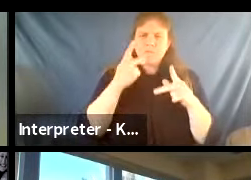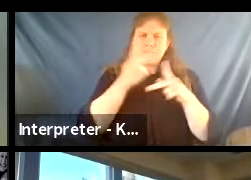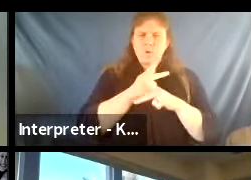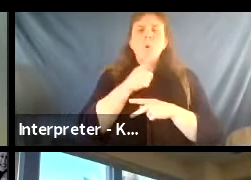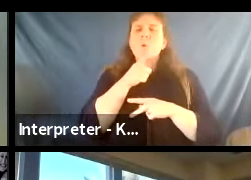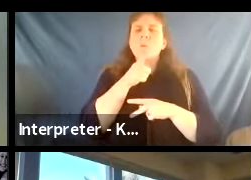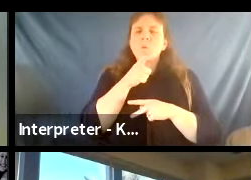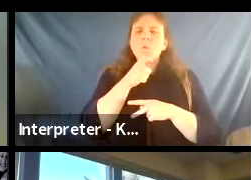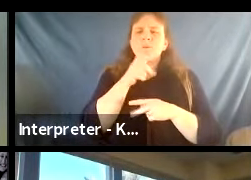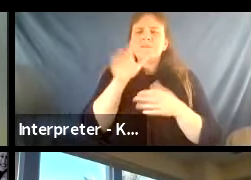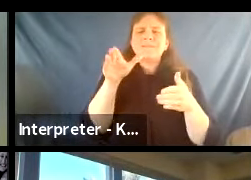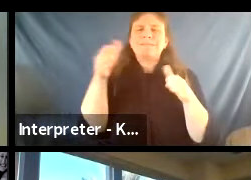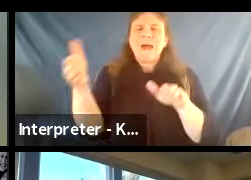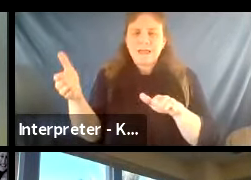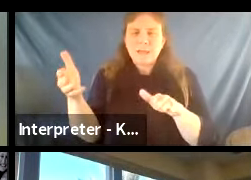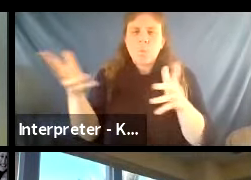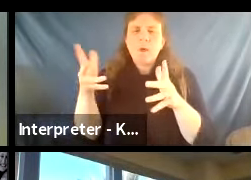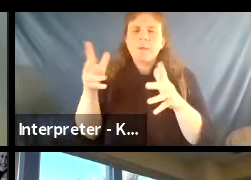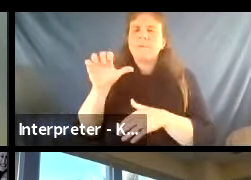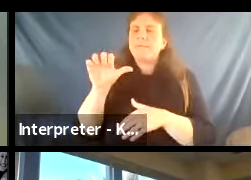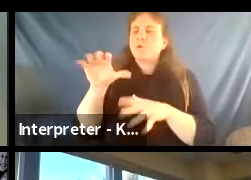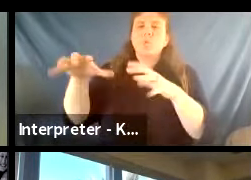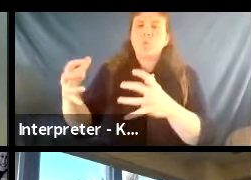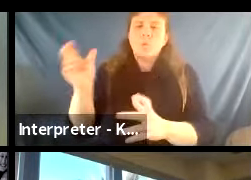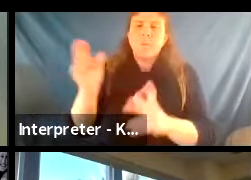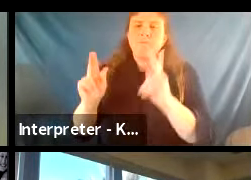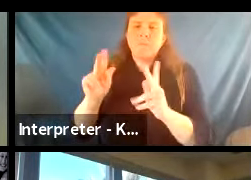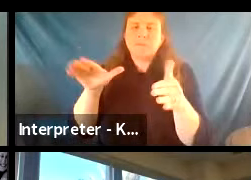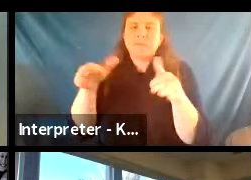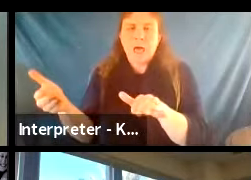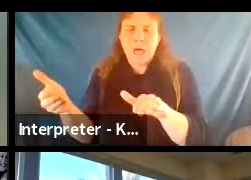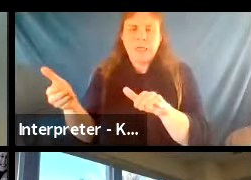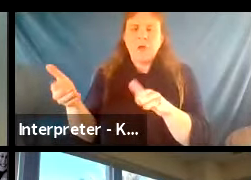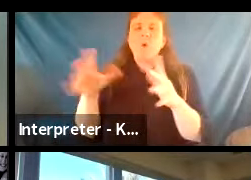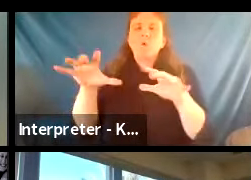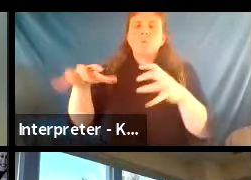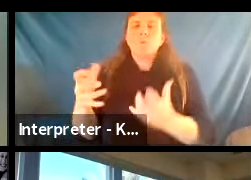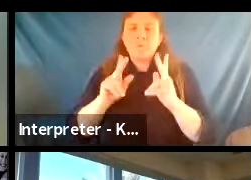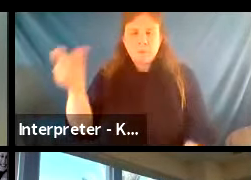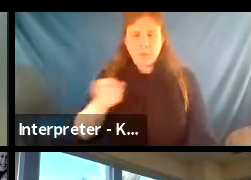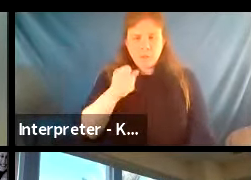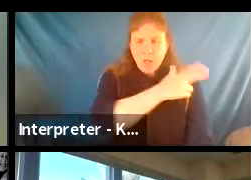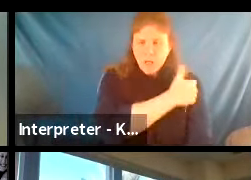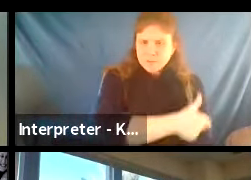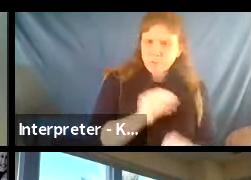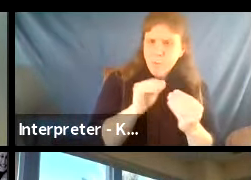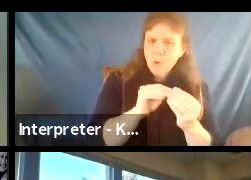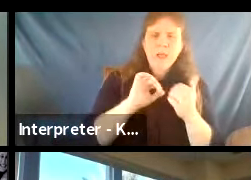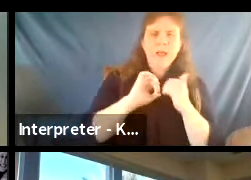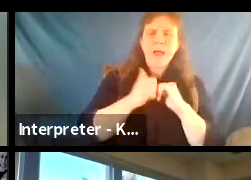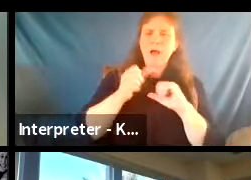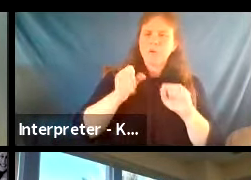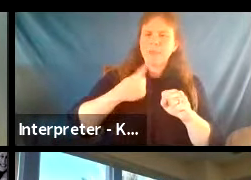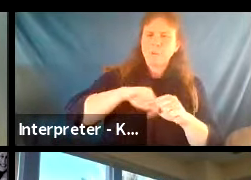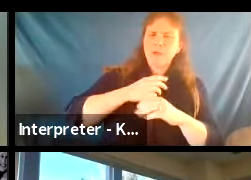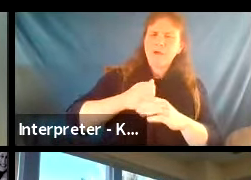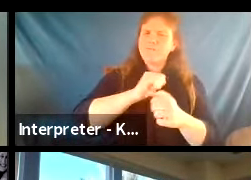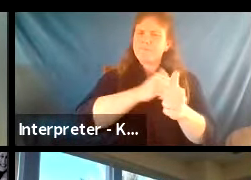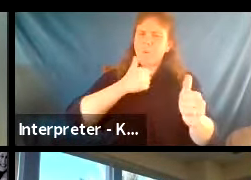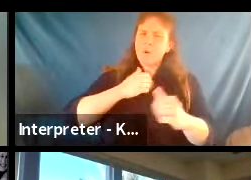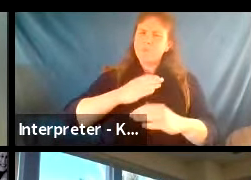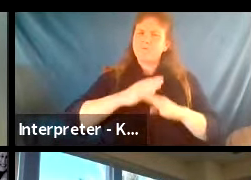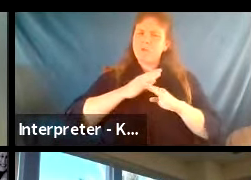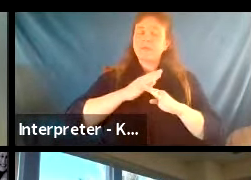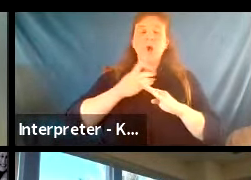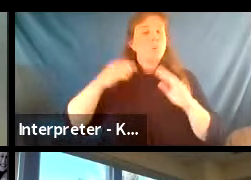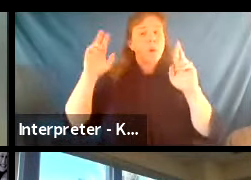from this disease, and what can we prevent as soon as possible with this very small amount. Again, we do hope, maybe in March, April,